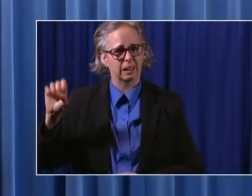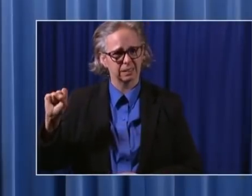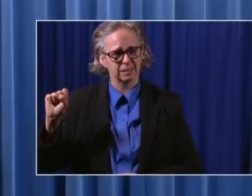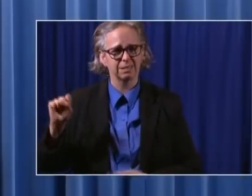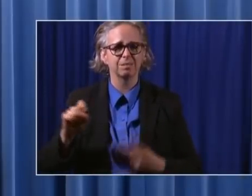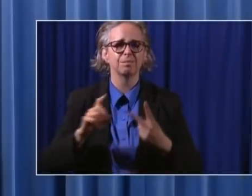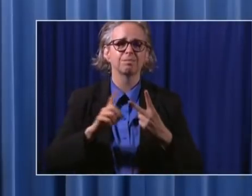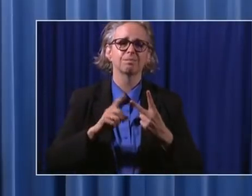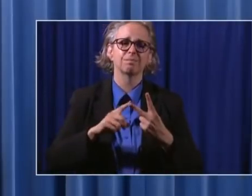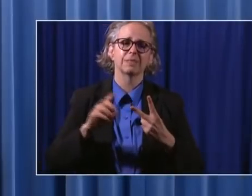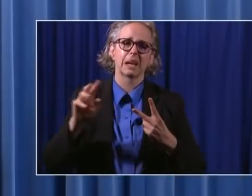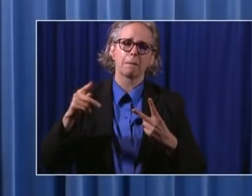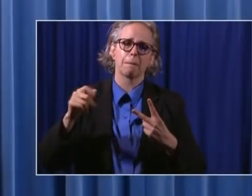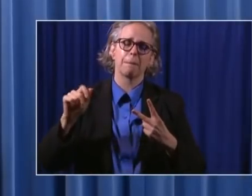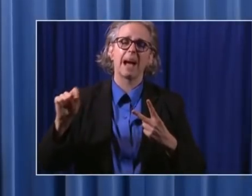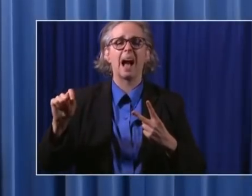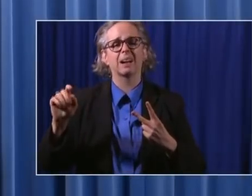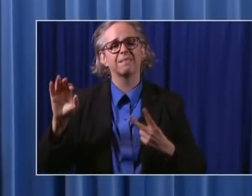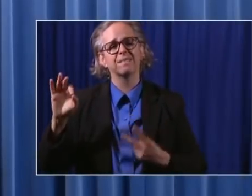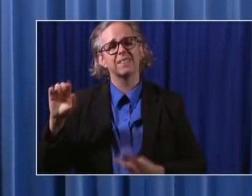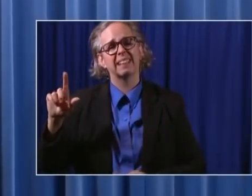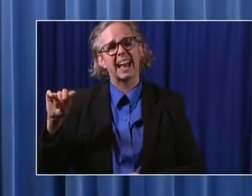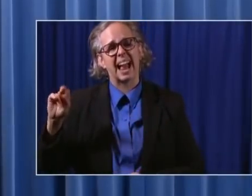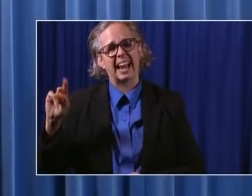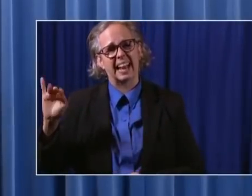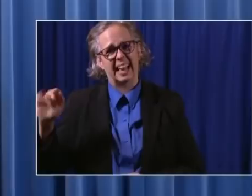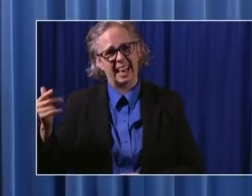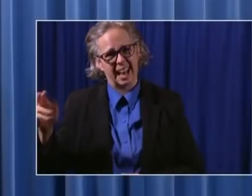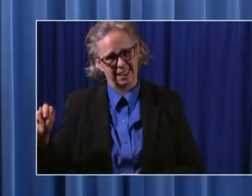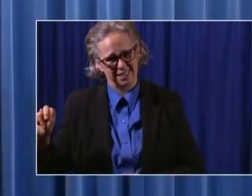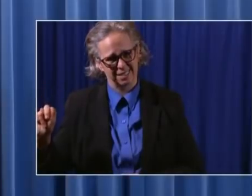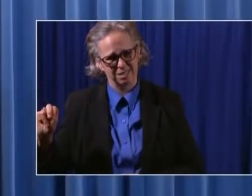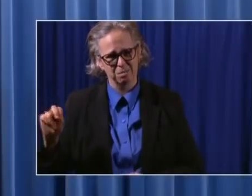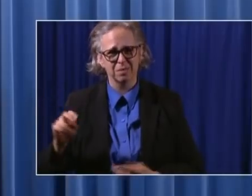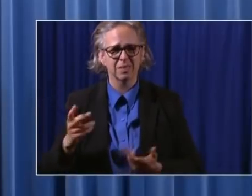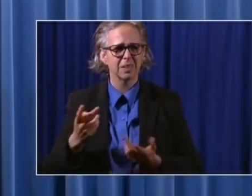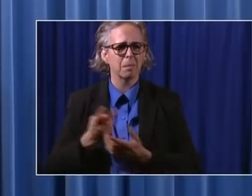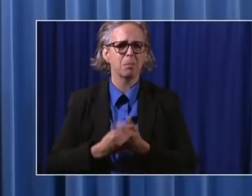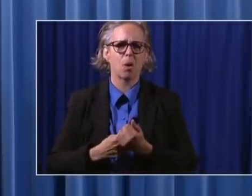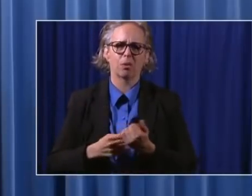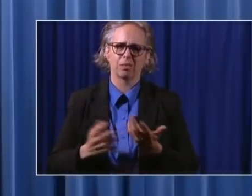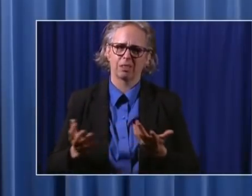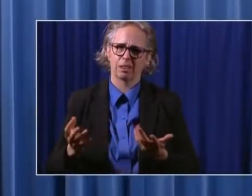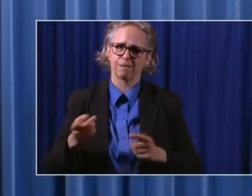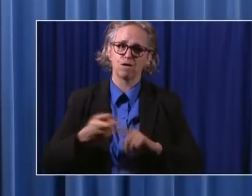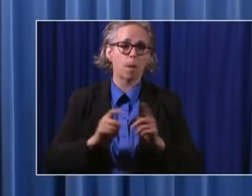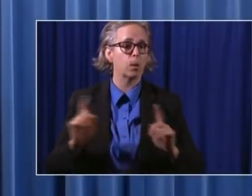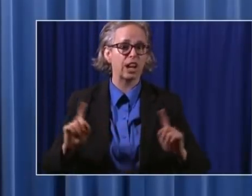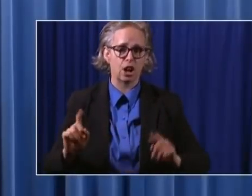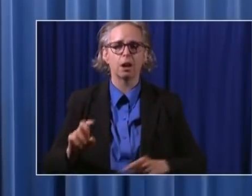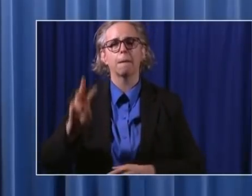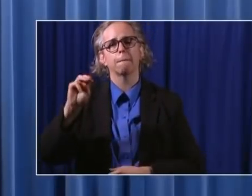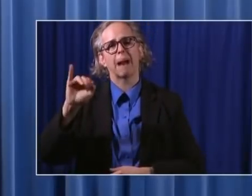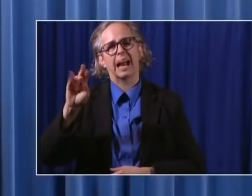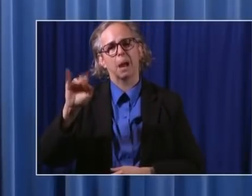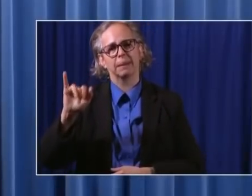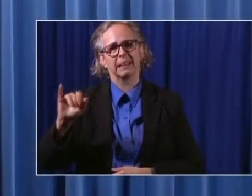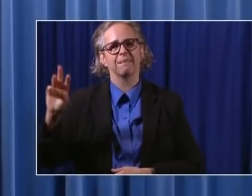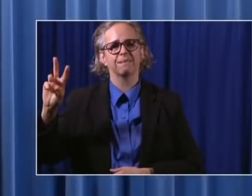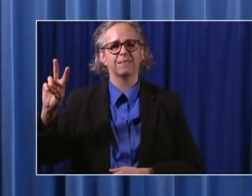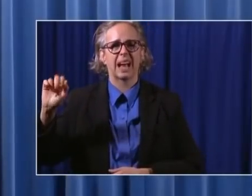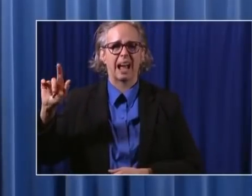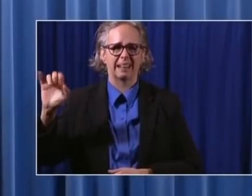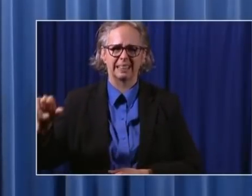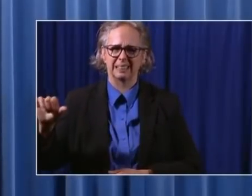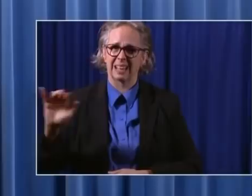both from Miami Valley, both dear friends of Fran and me and our family. Bob